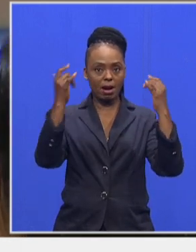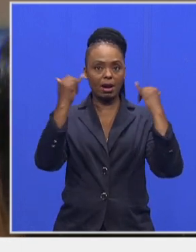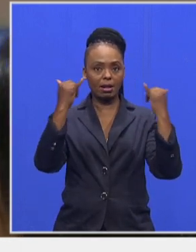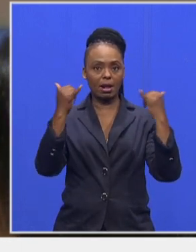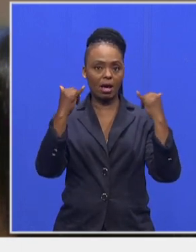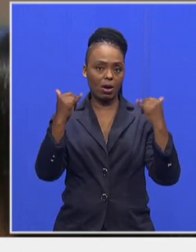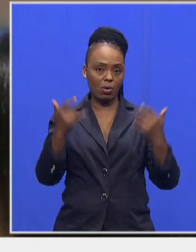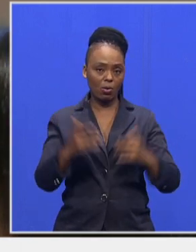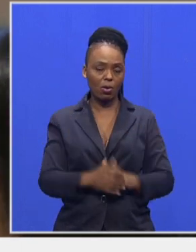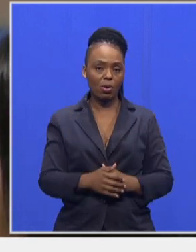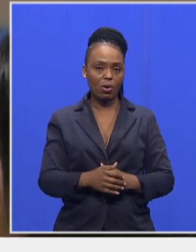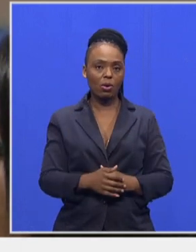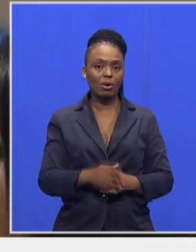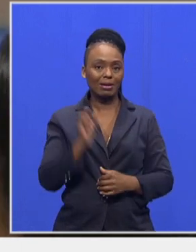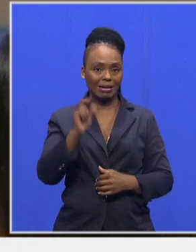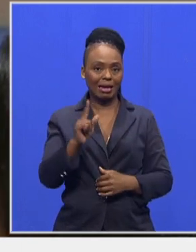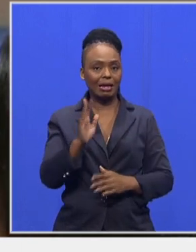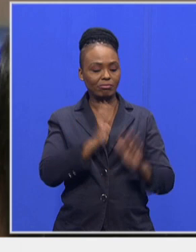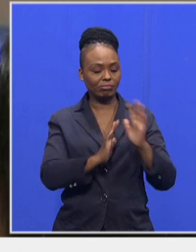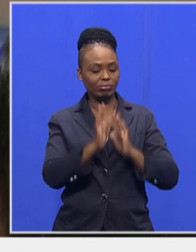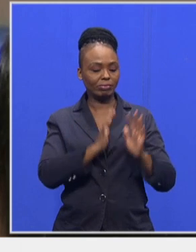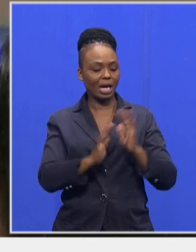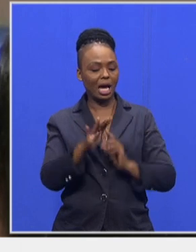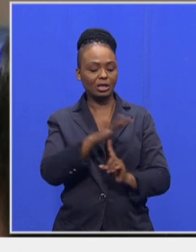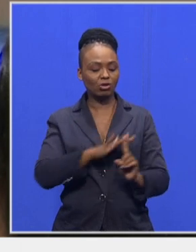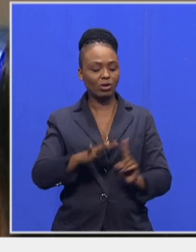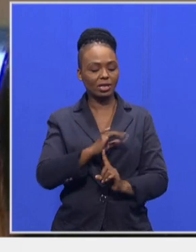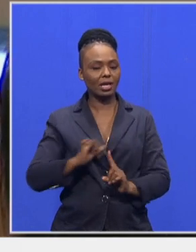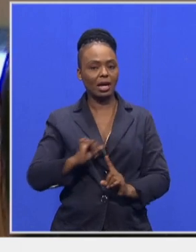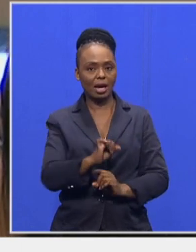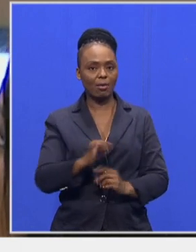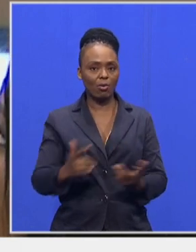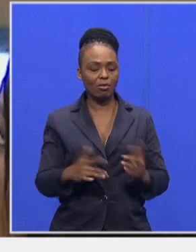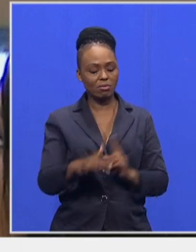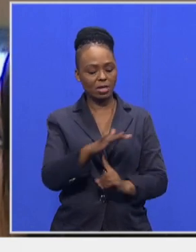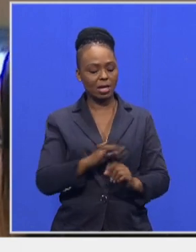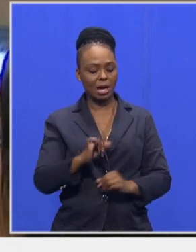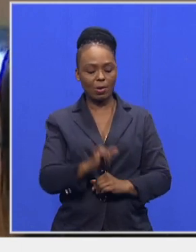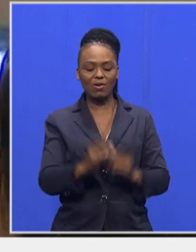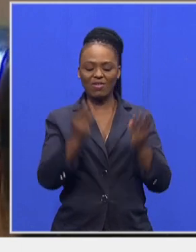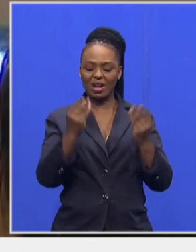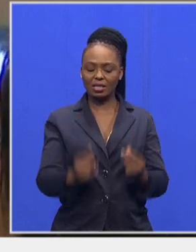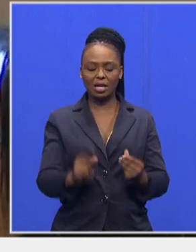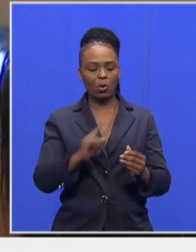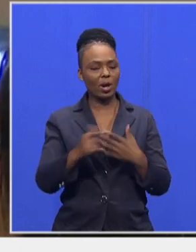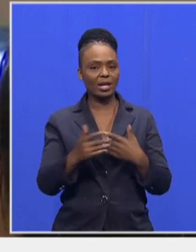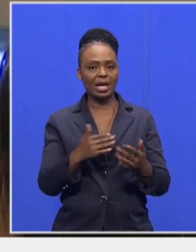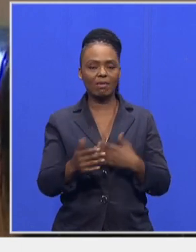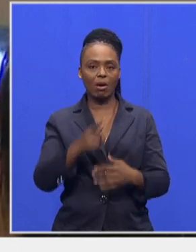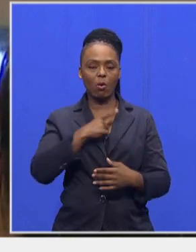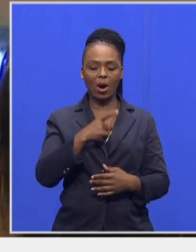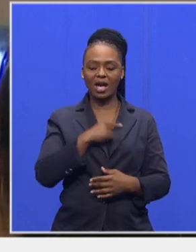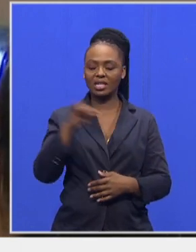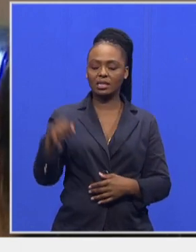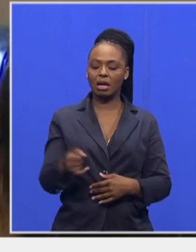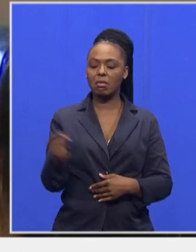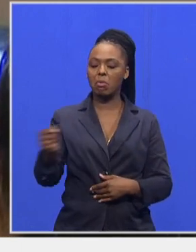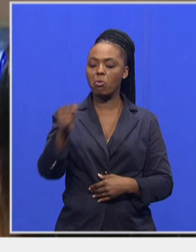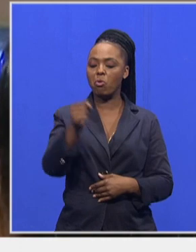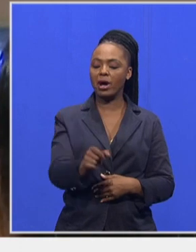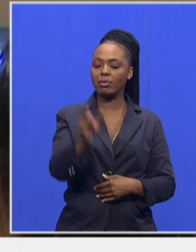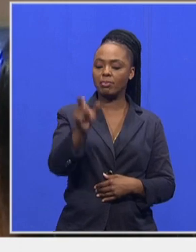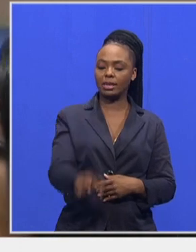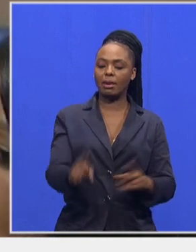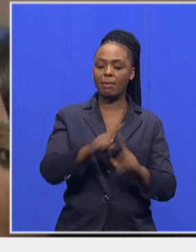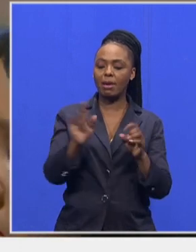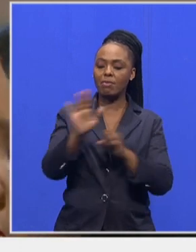partners to tell us their situation, the current situation, financial and whatever, so that we are not embarrassed anymore. And even though it's